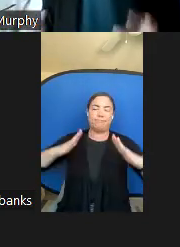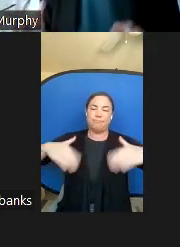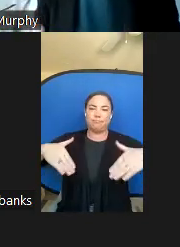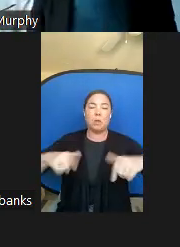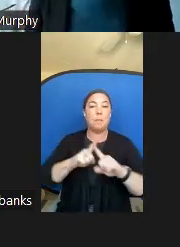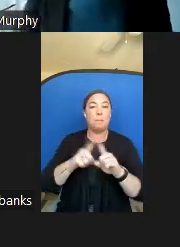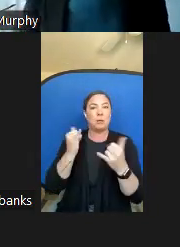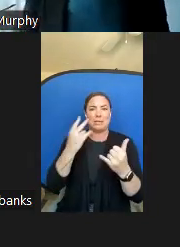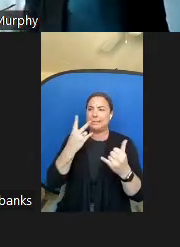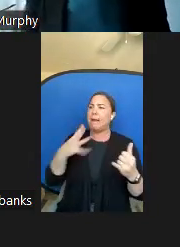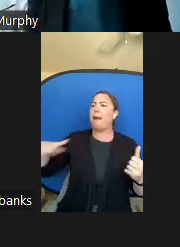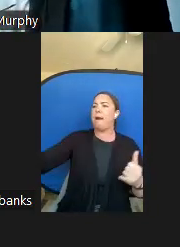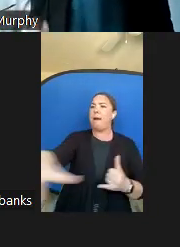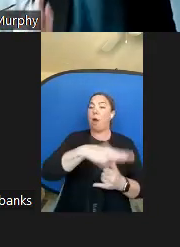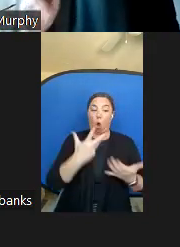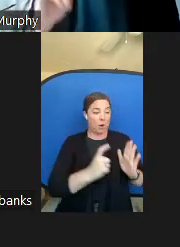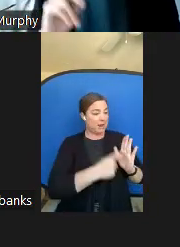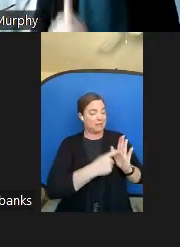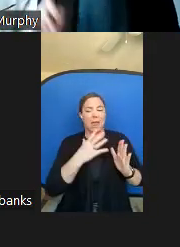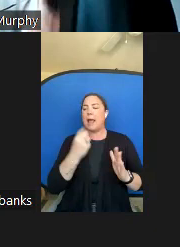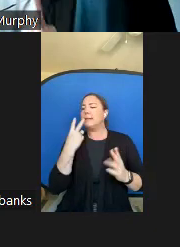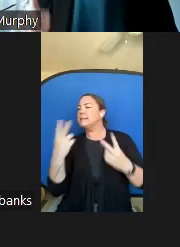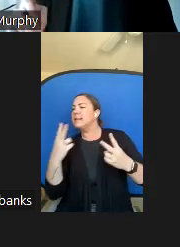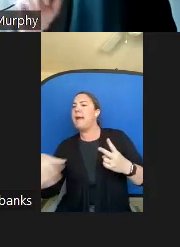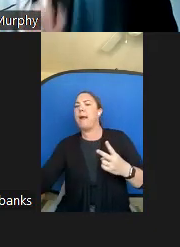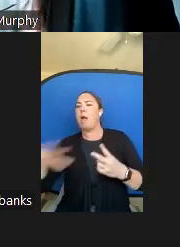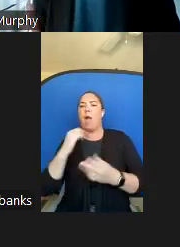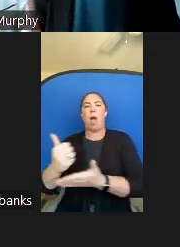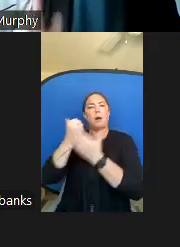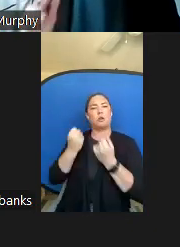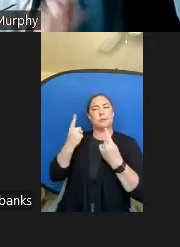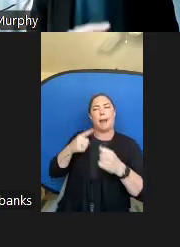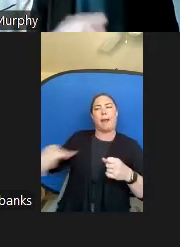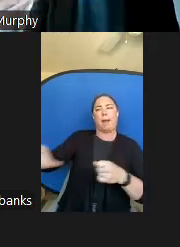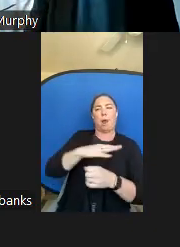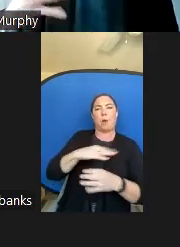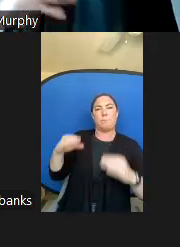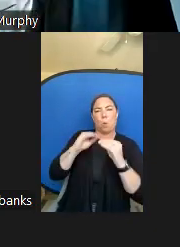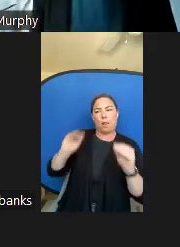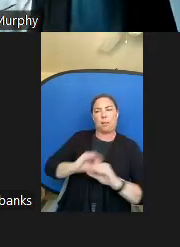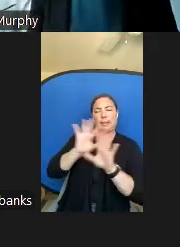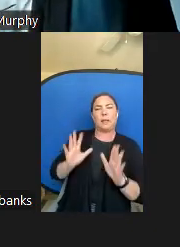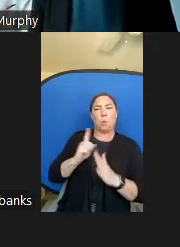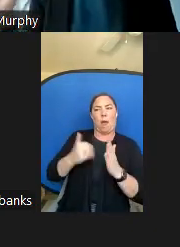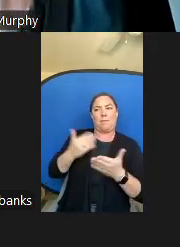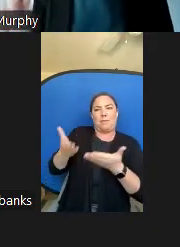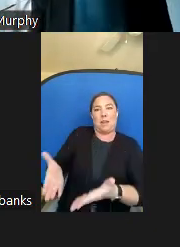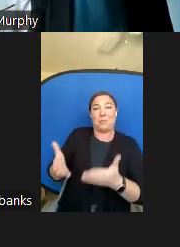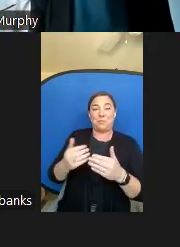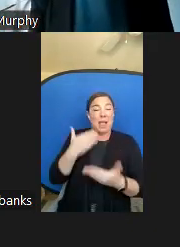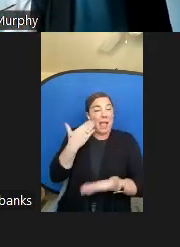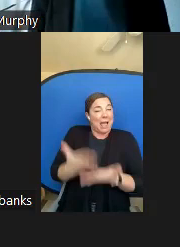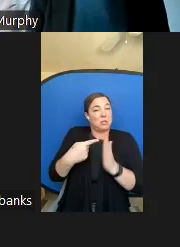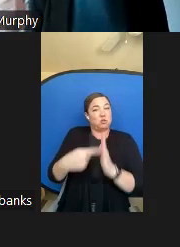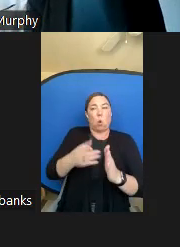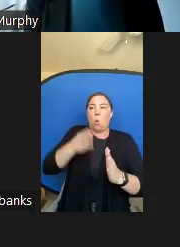what has been excavated in them. And there is potential evidence here of neighbors working together. Most